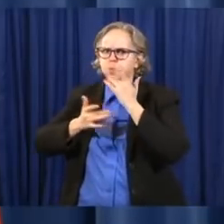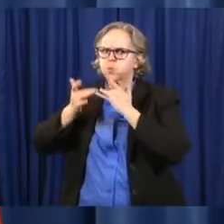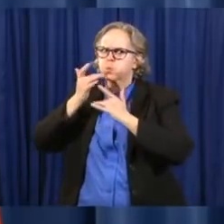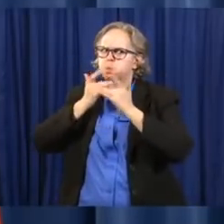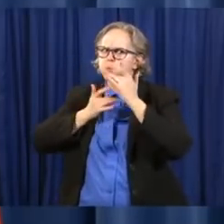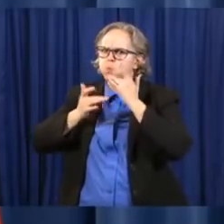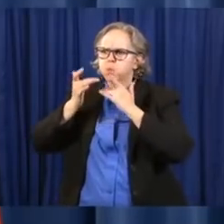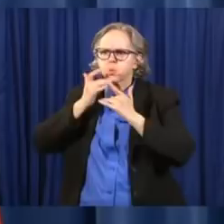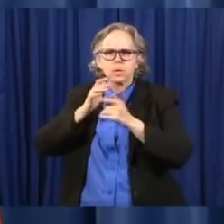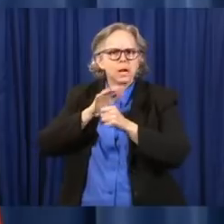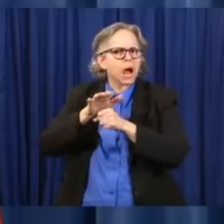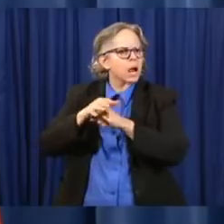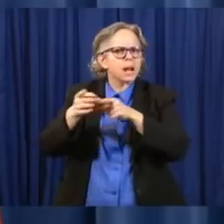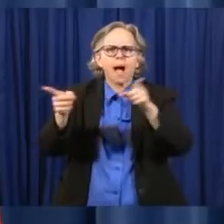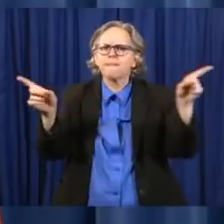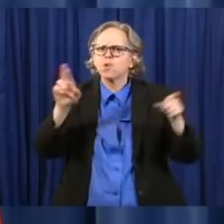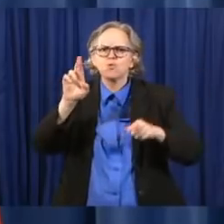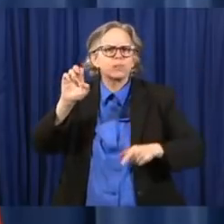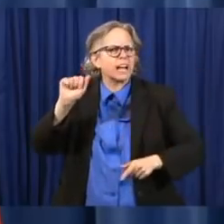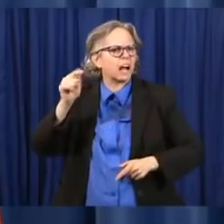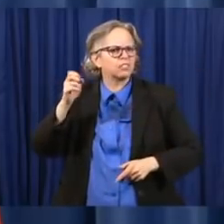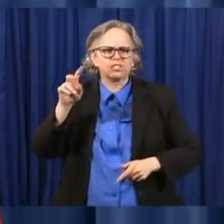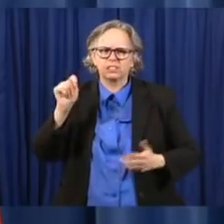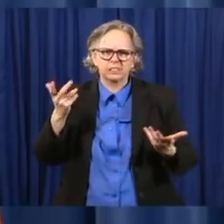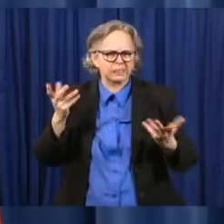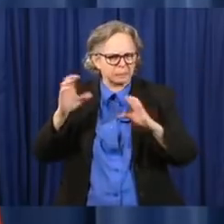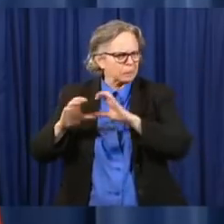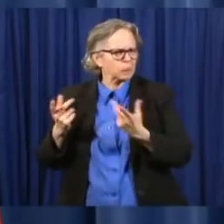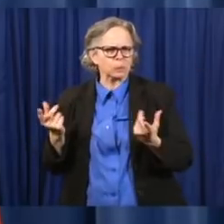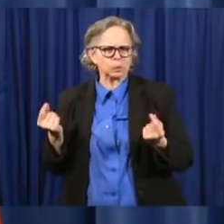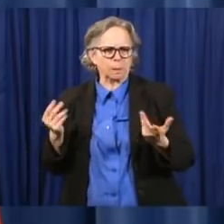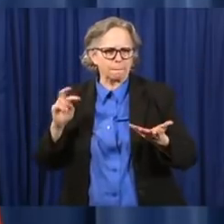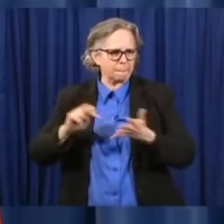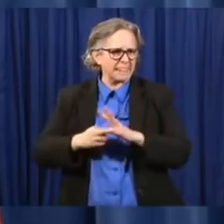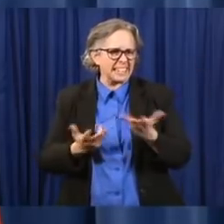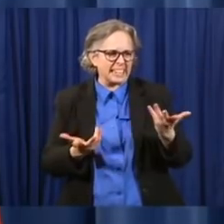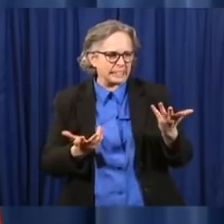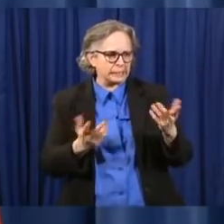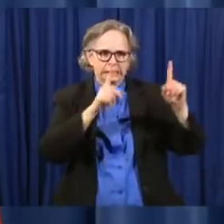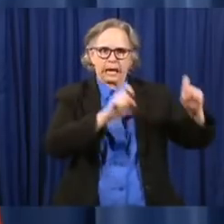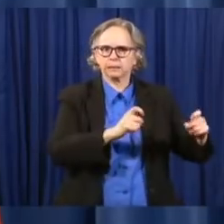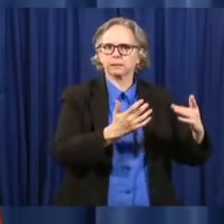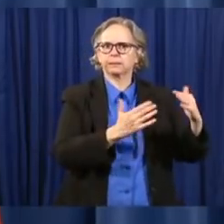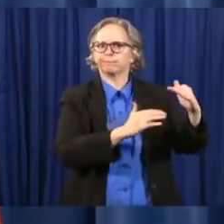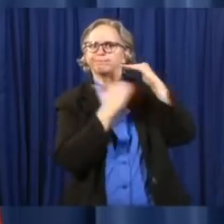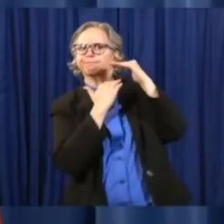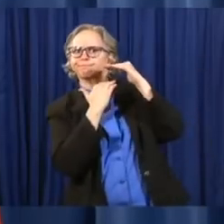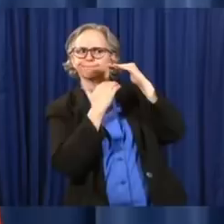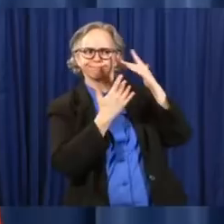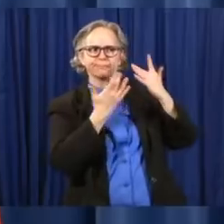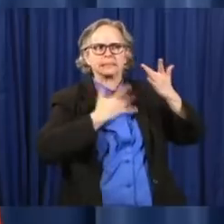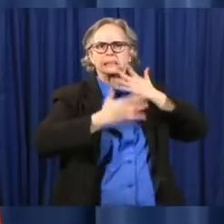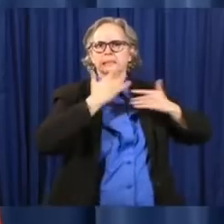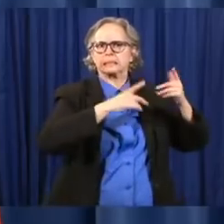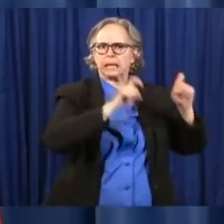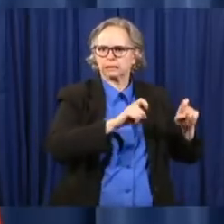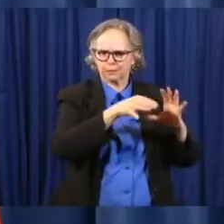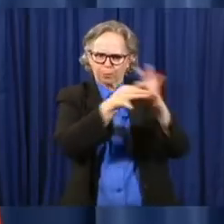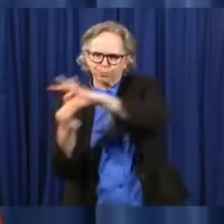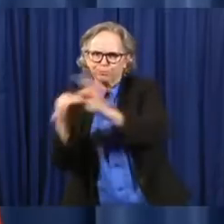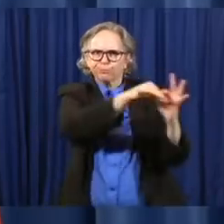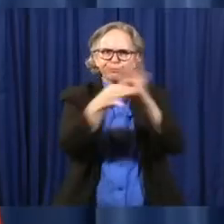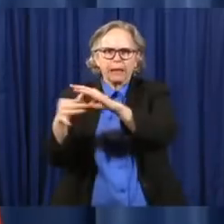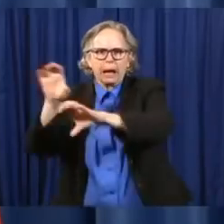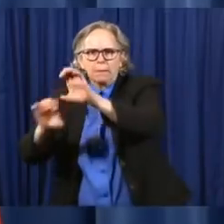has limited the testing that we can do in Ohio, one of the reasons we've been limited. That's caused us in Ohio and across the